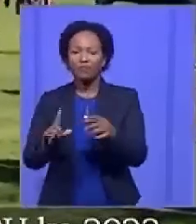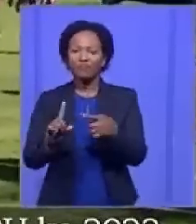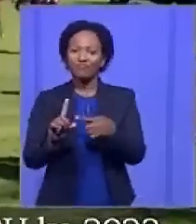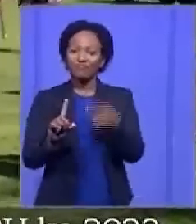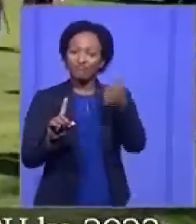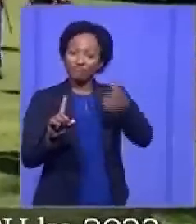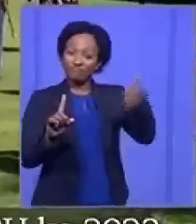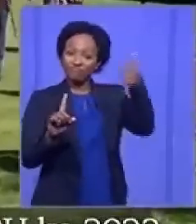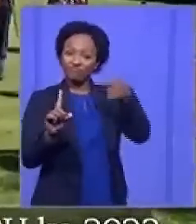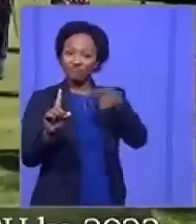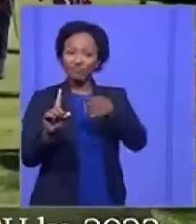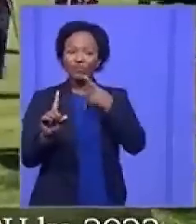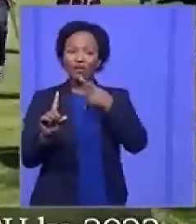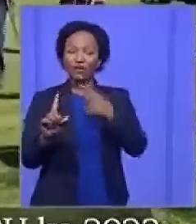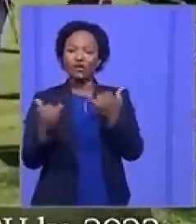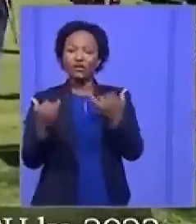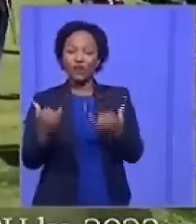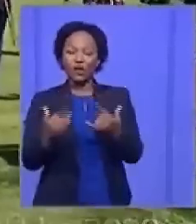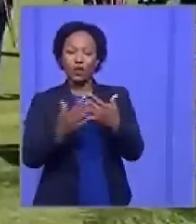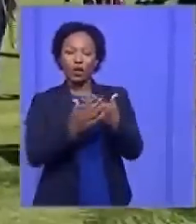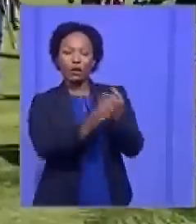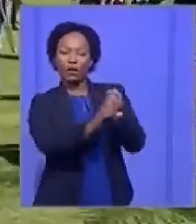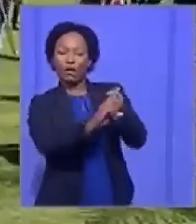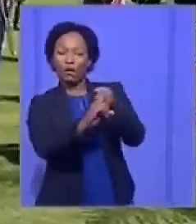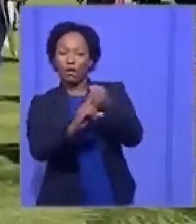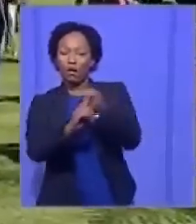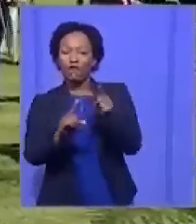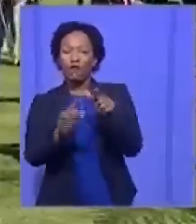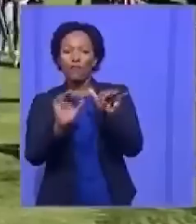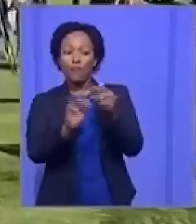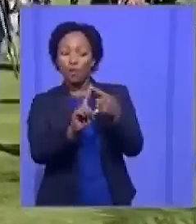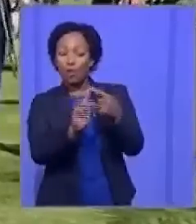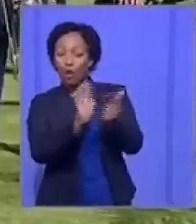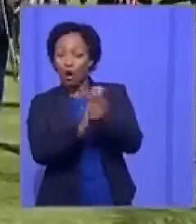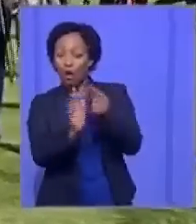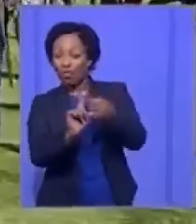ona di tla beha ditholwana ntweng e kgahlano le ditlolo tsa molao.